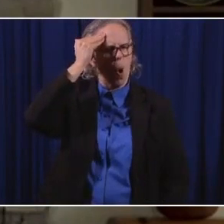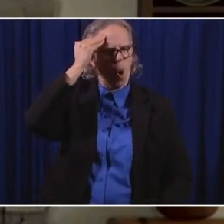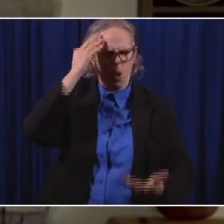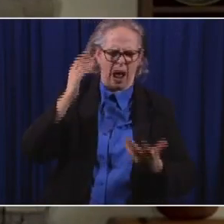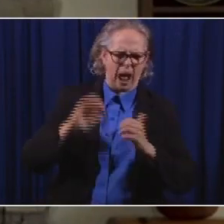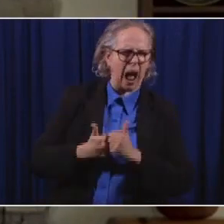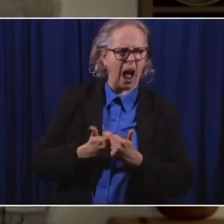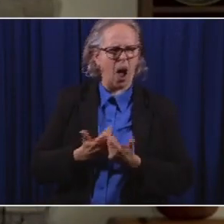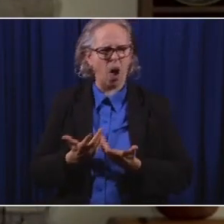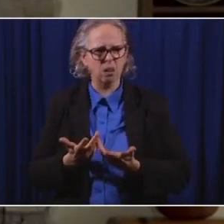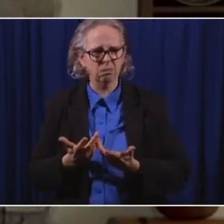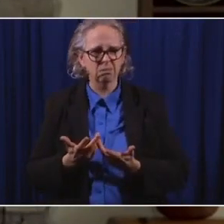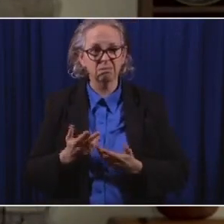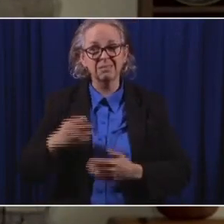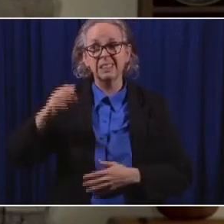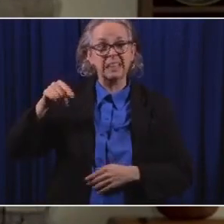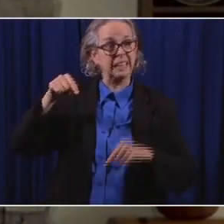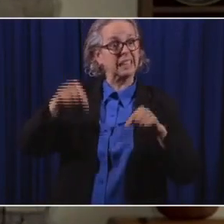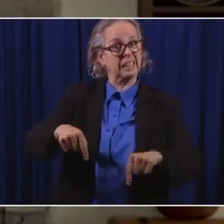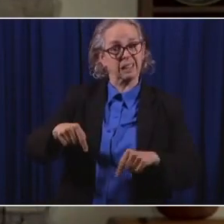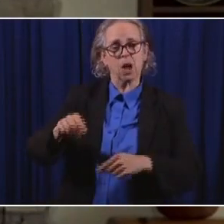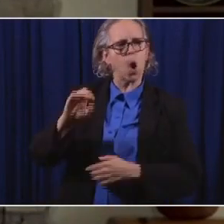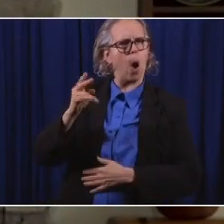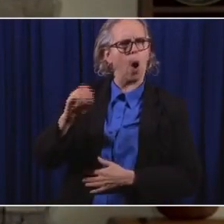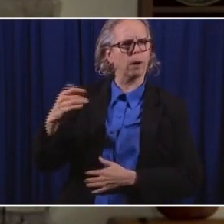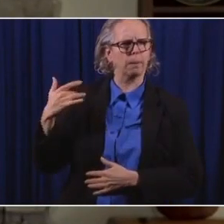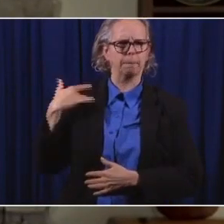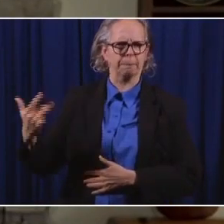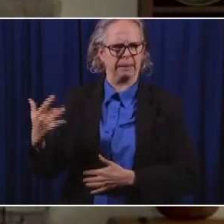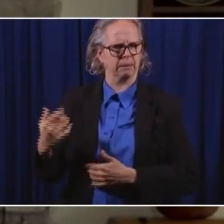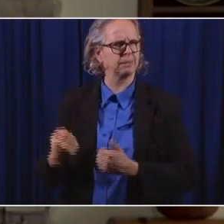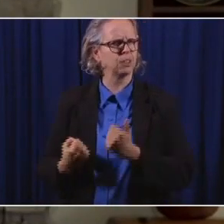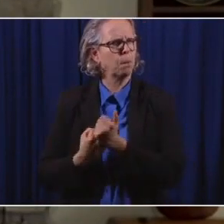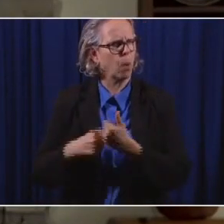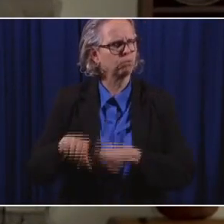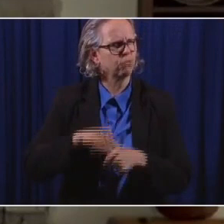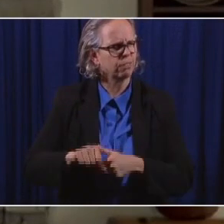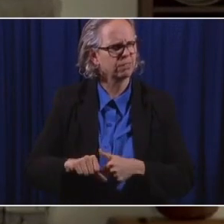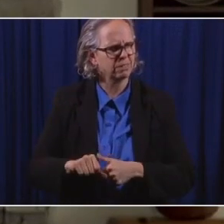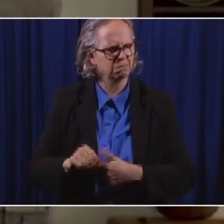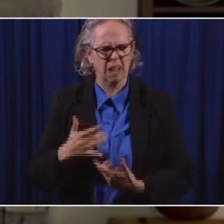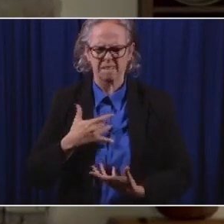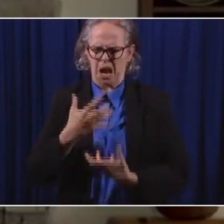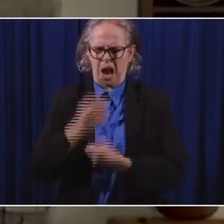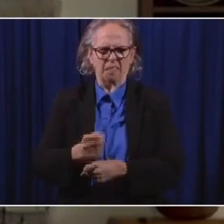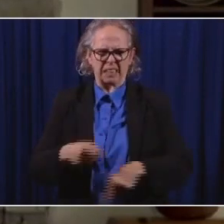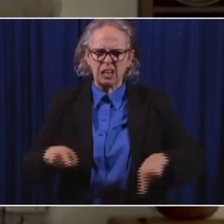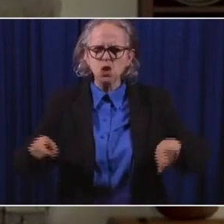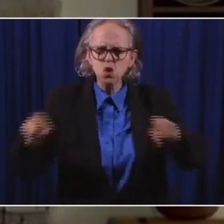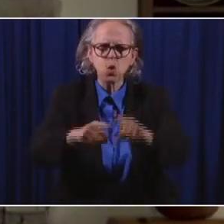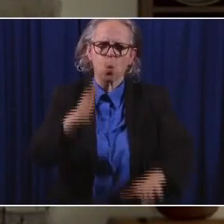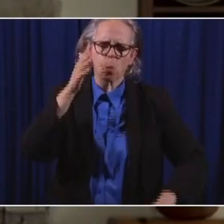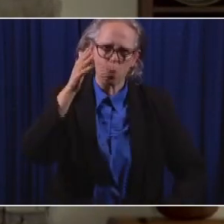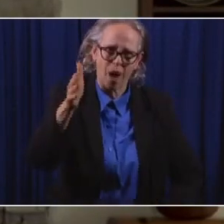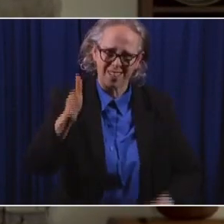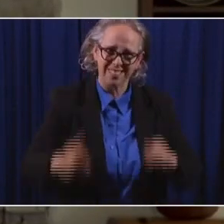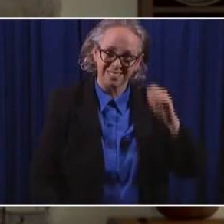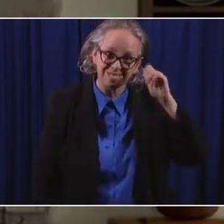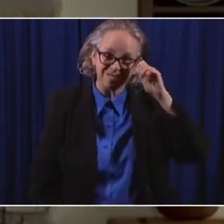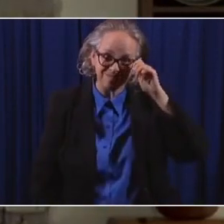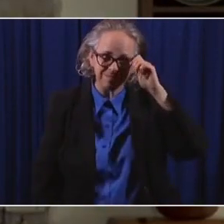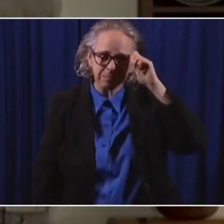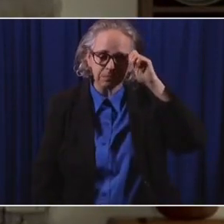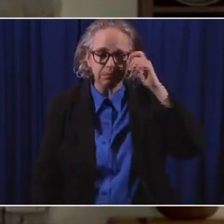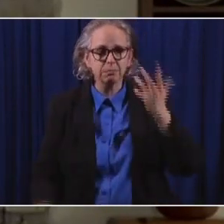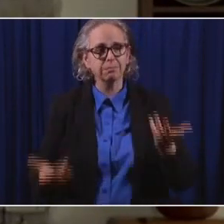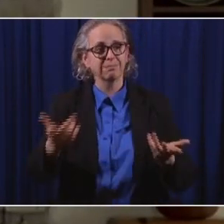need to rally. And I'm confident that people will do that. When people see a threat, particularly to their